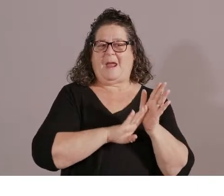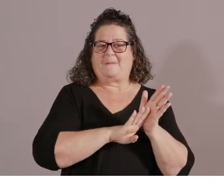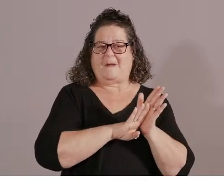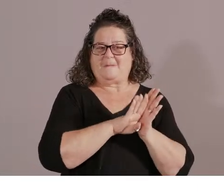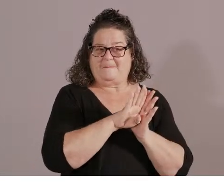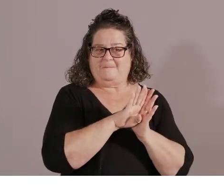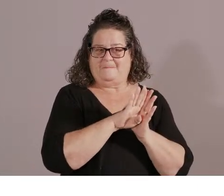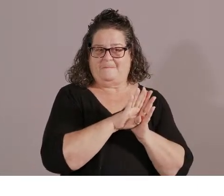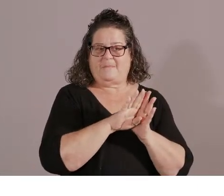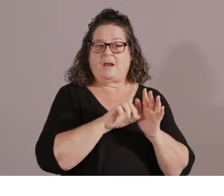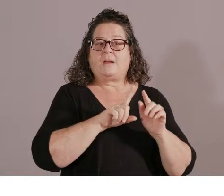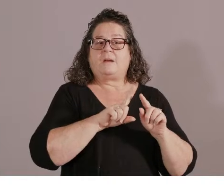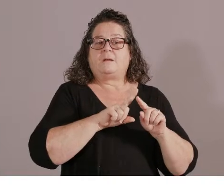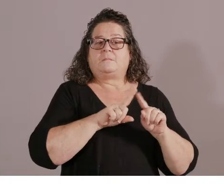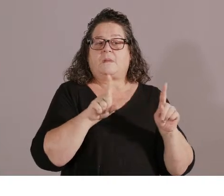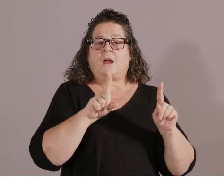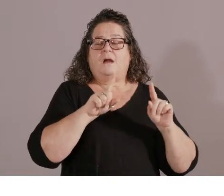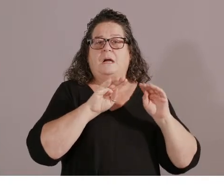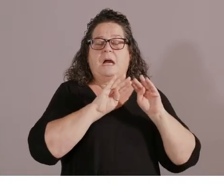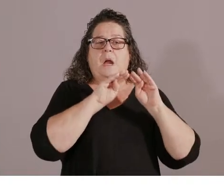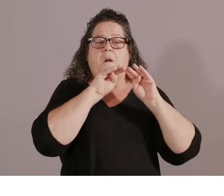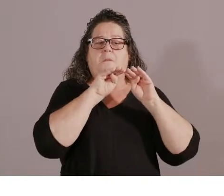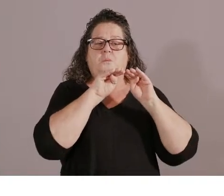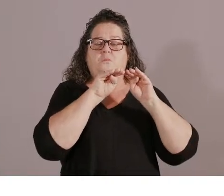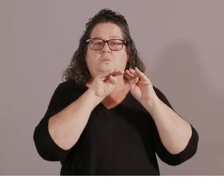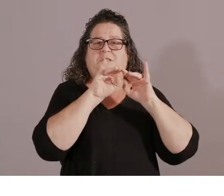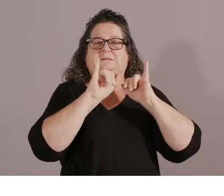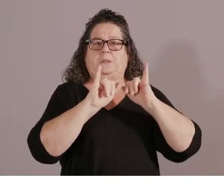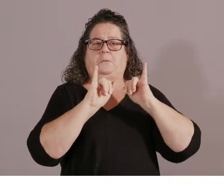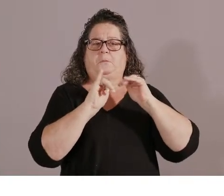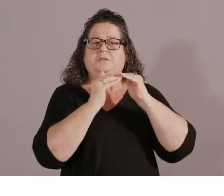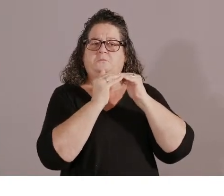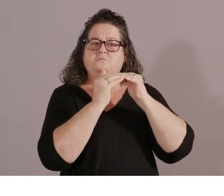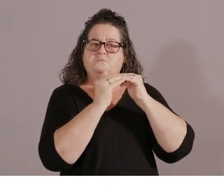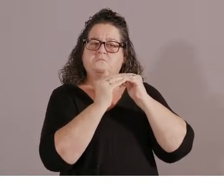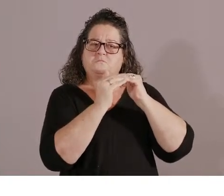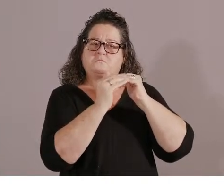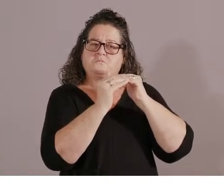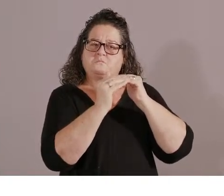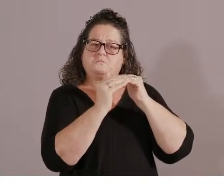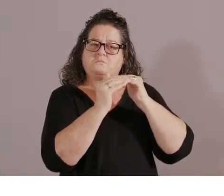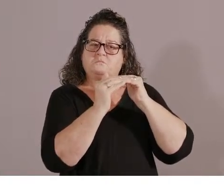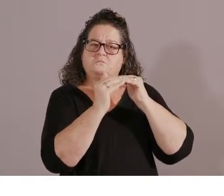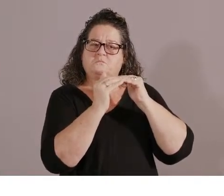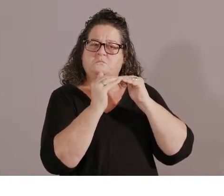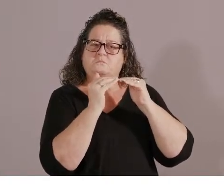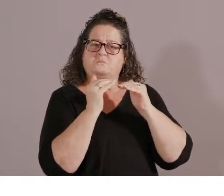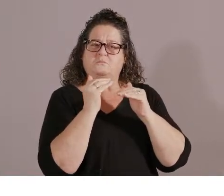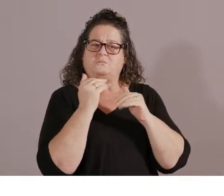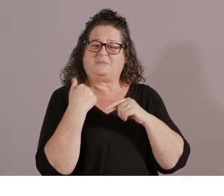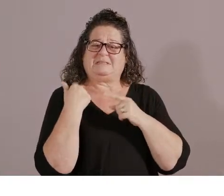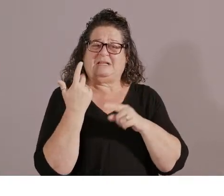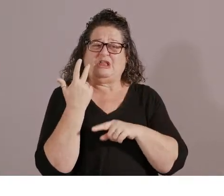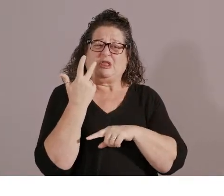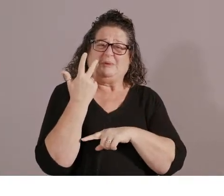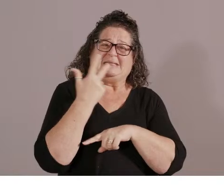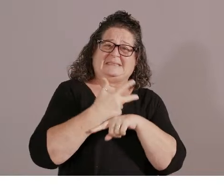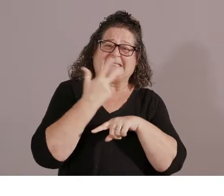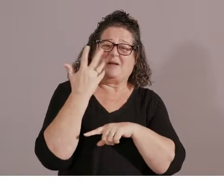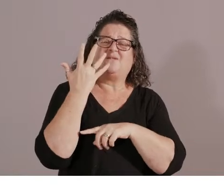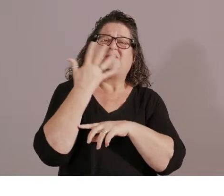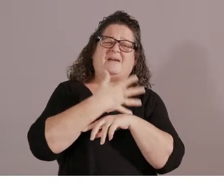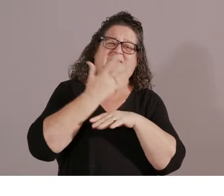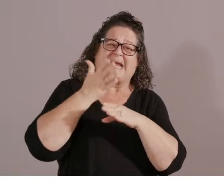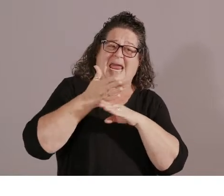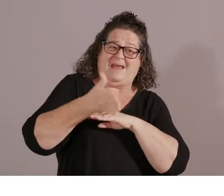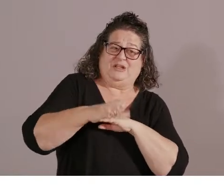a plateau. So if you'll remember, we had some significant increases 3 to 5 days after Christmas and 3 to 5 days